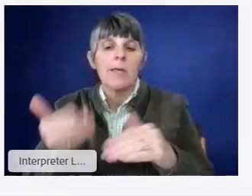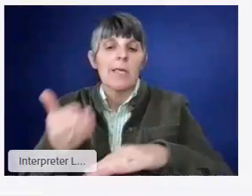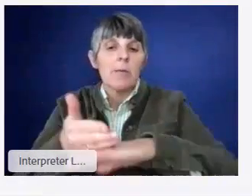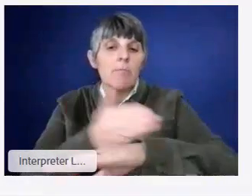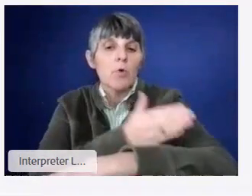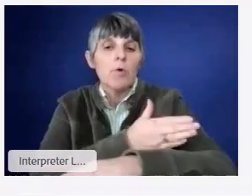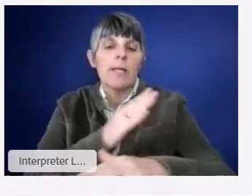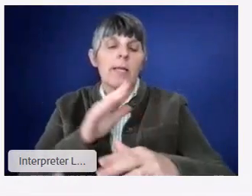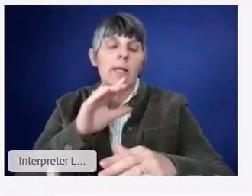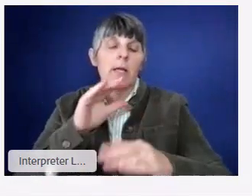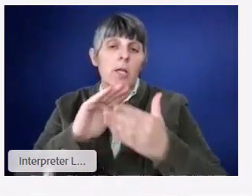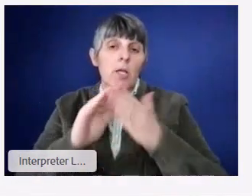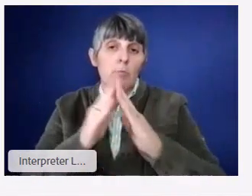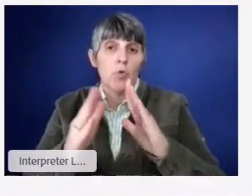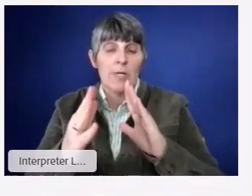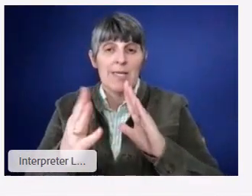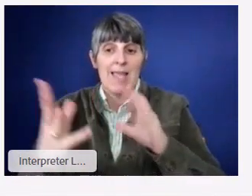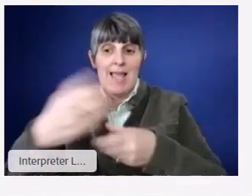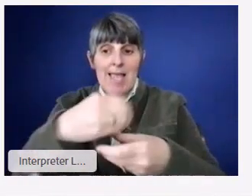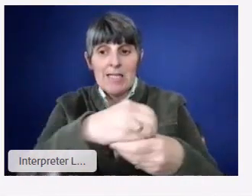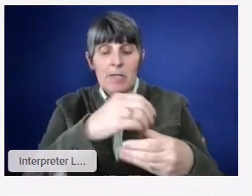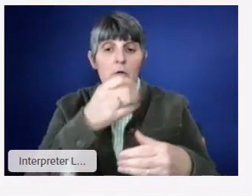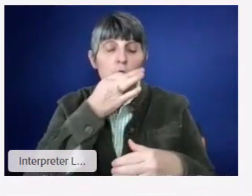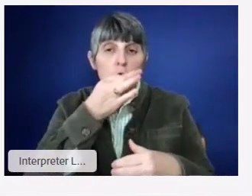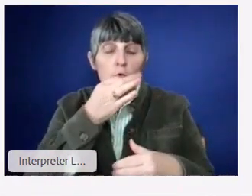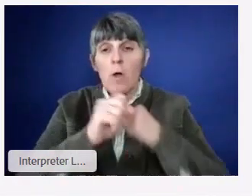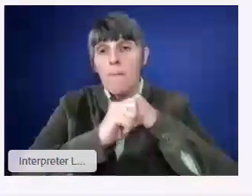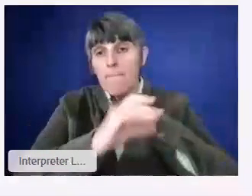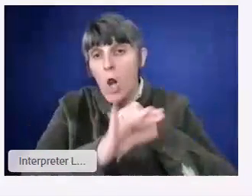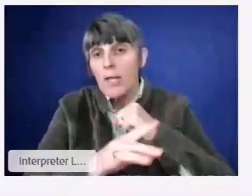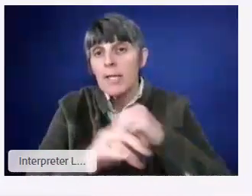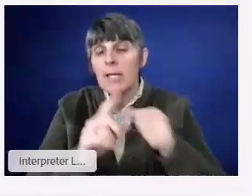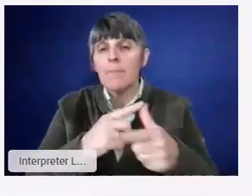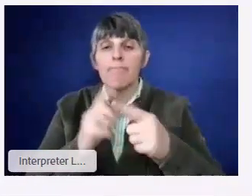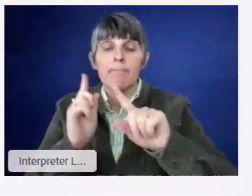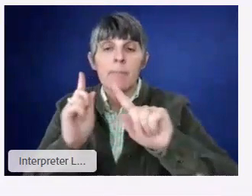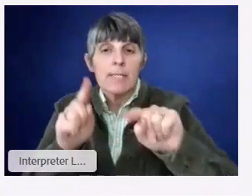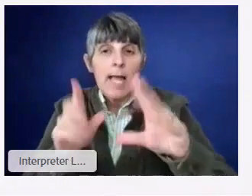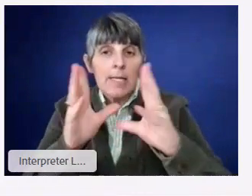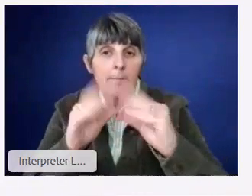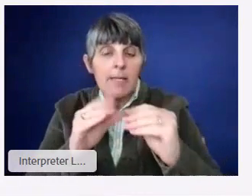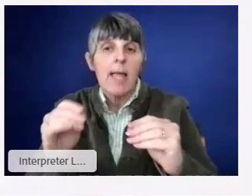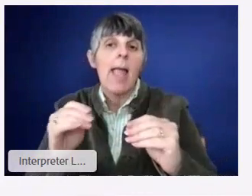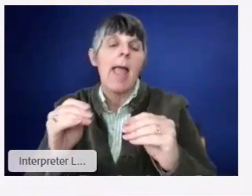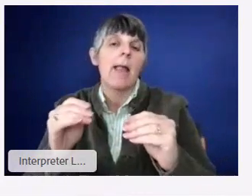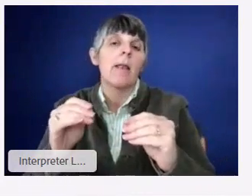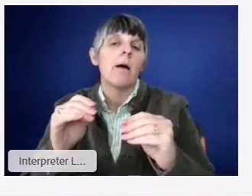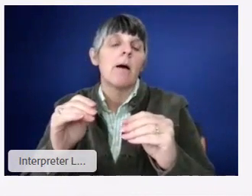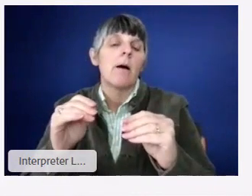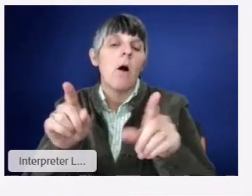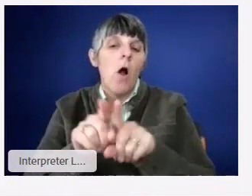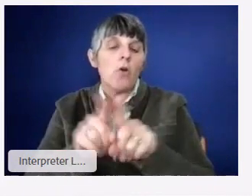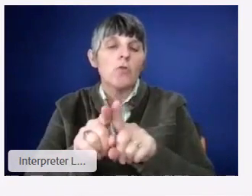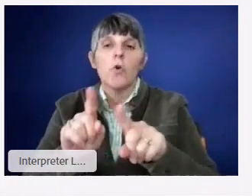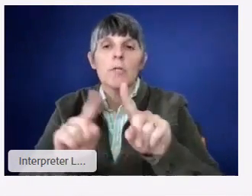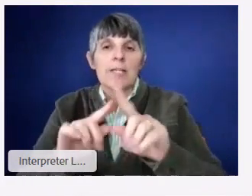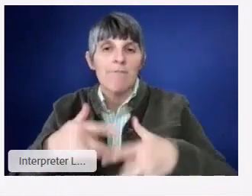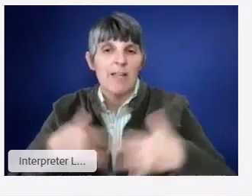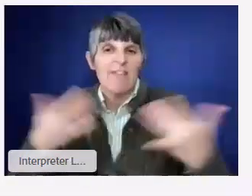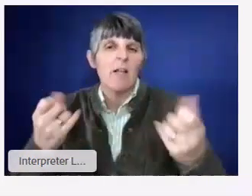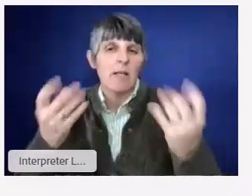in the coming months, which will include marketing campaigns, attending community meetings and holding tabling events, and much